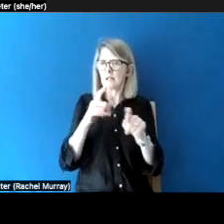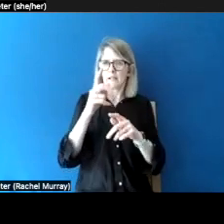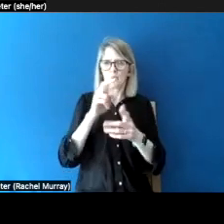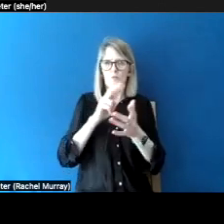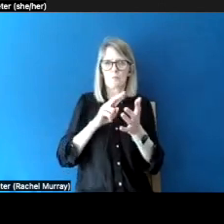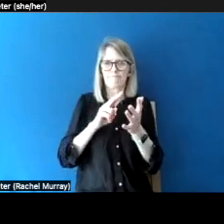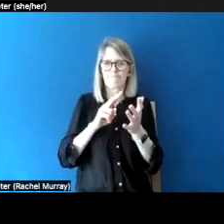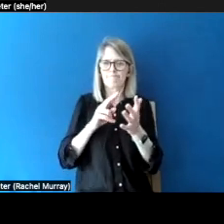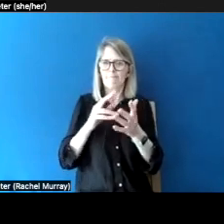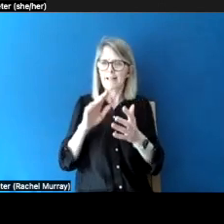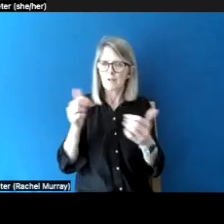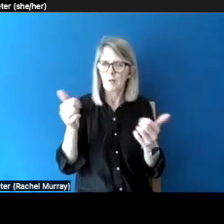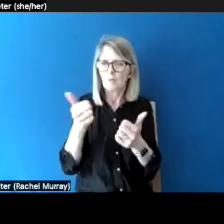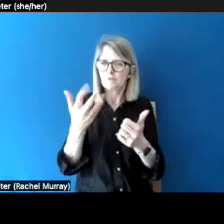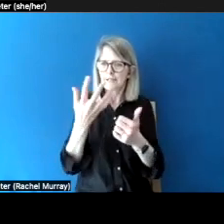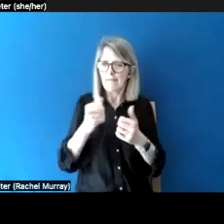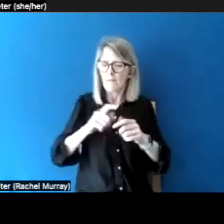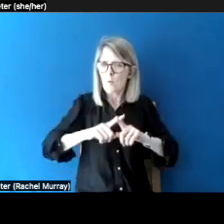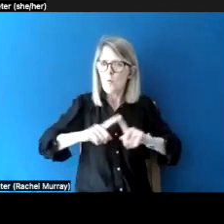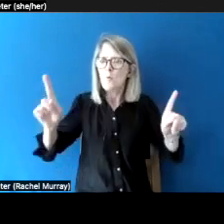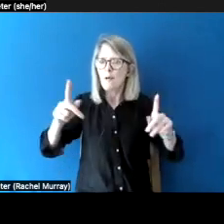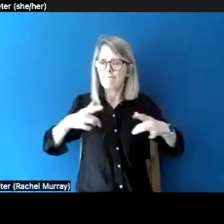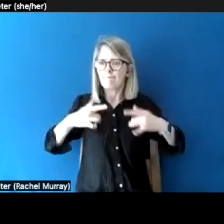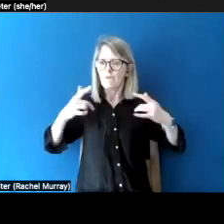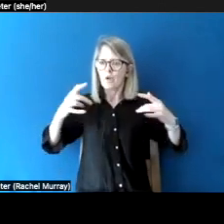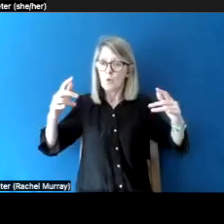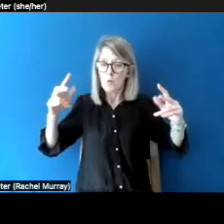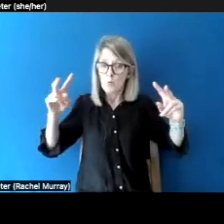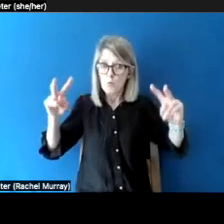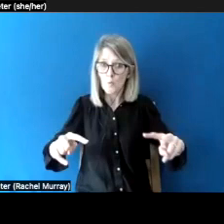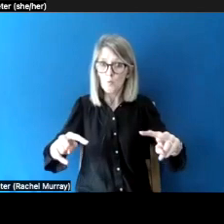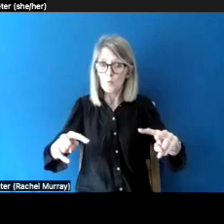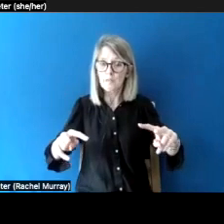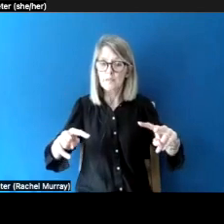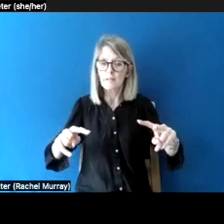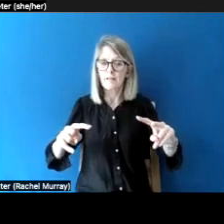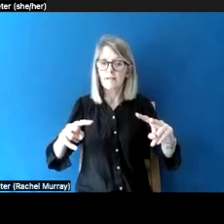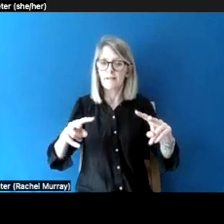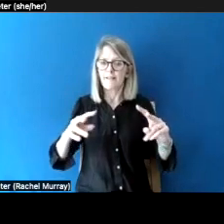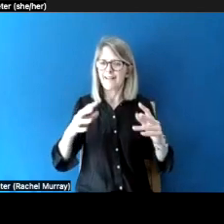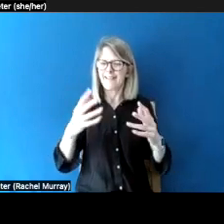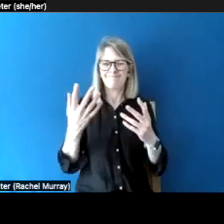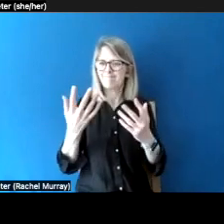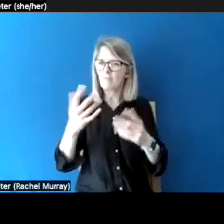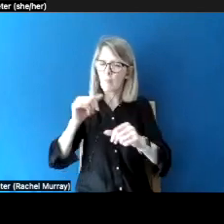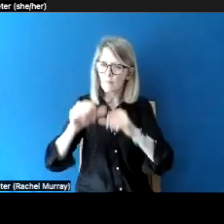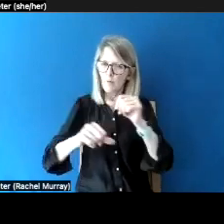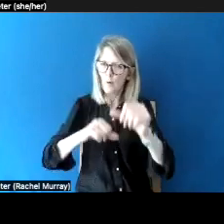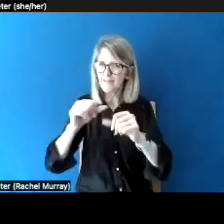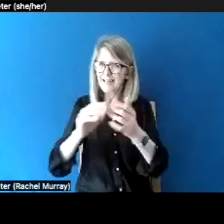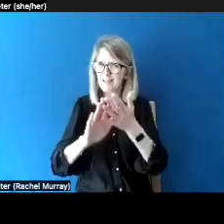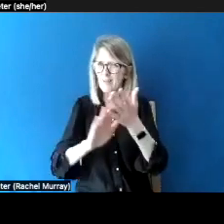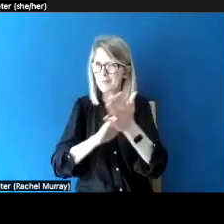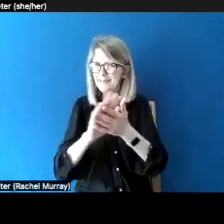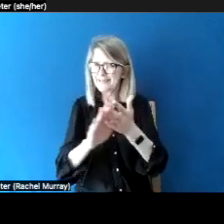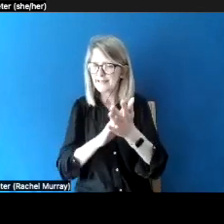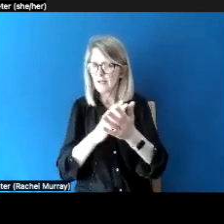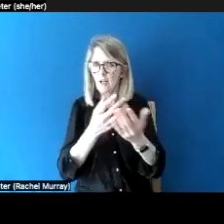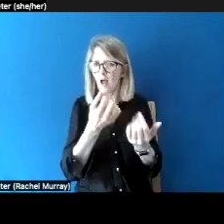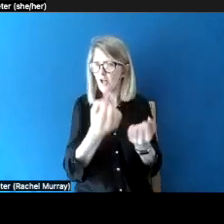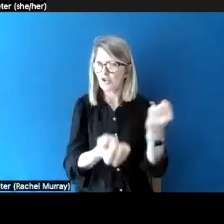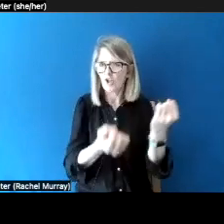opposing views, and in the process, very often legitimizing some unjust practices. This is